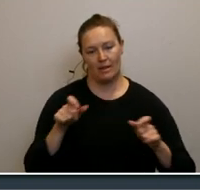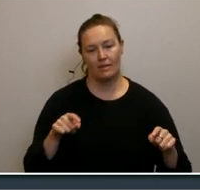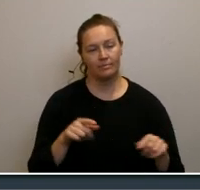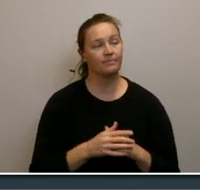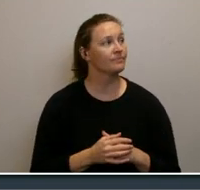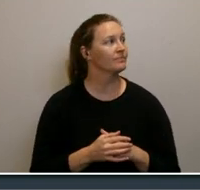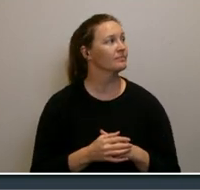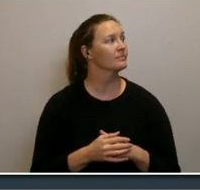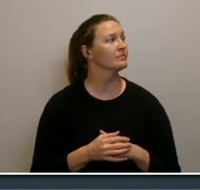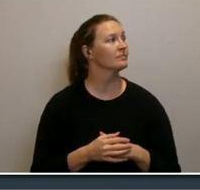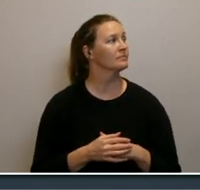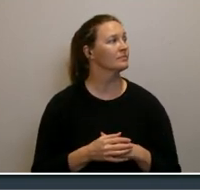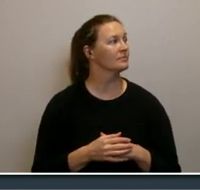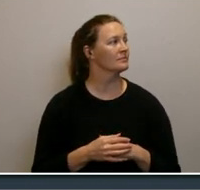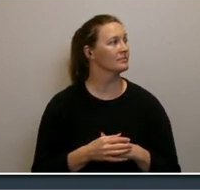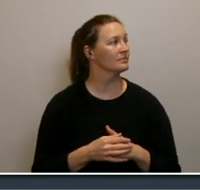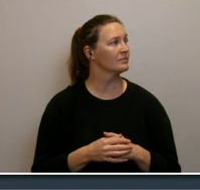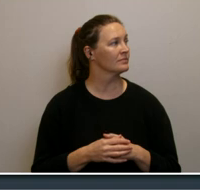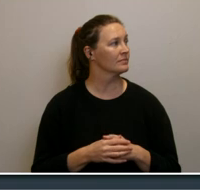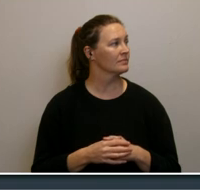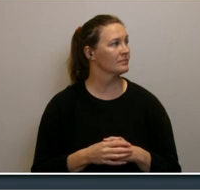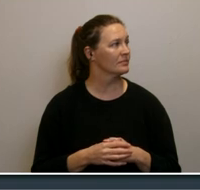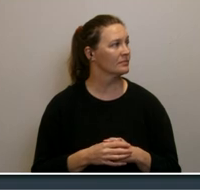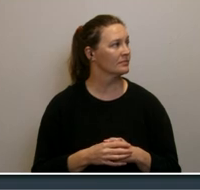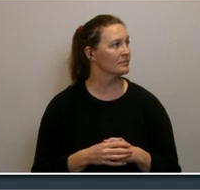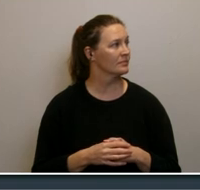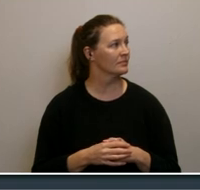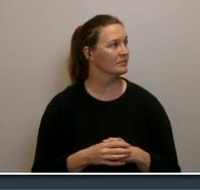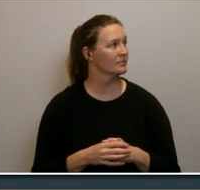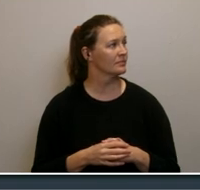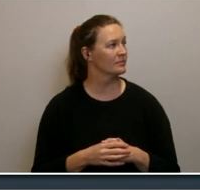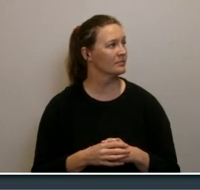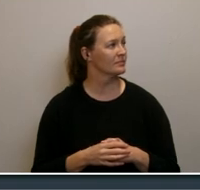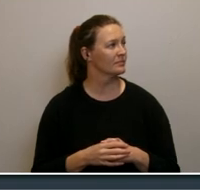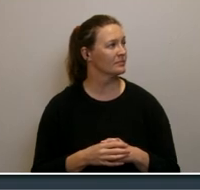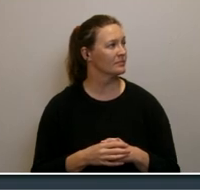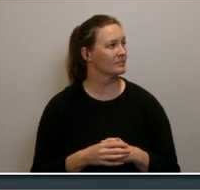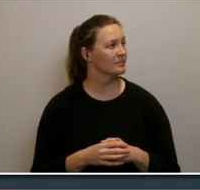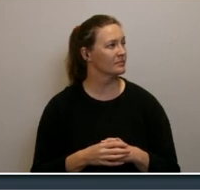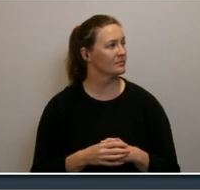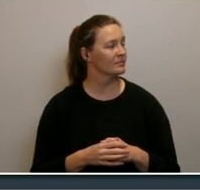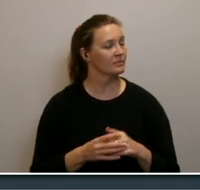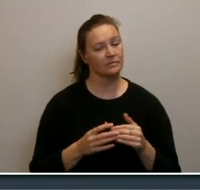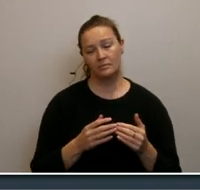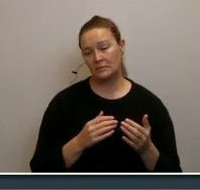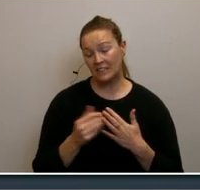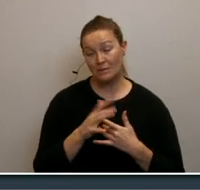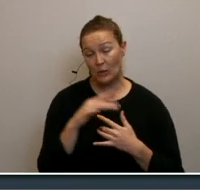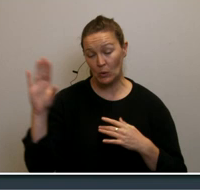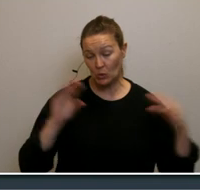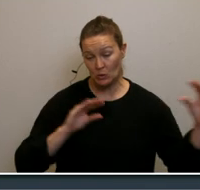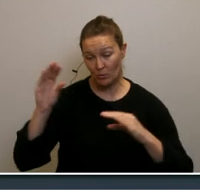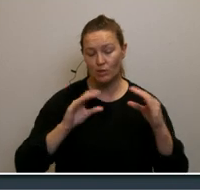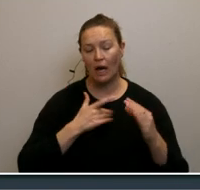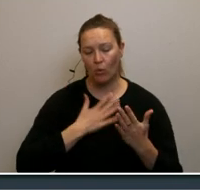I'm determined to, irrespective of where we go and how and who contributes, to get this project across the line for the